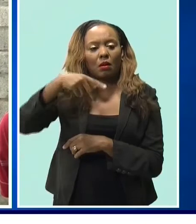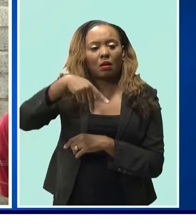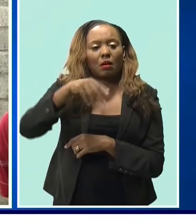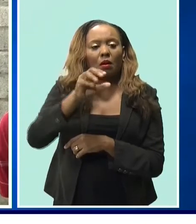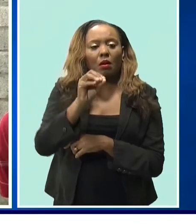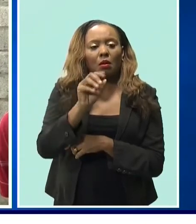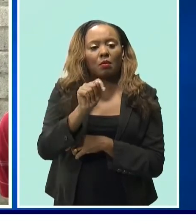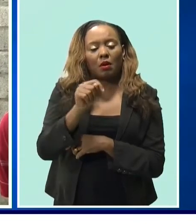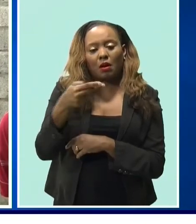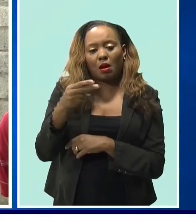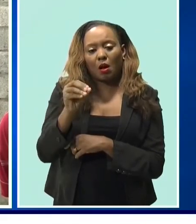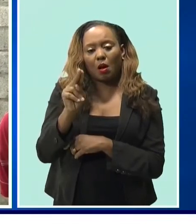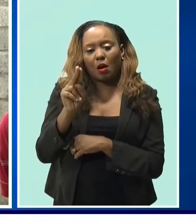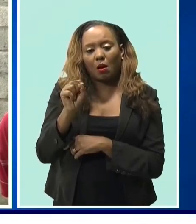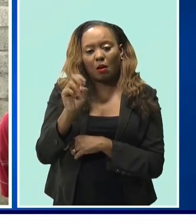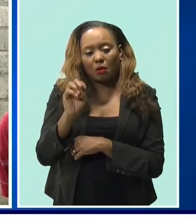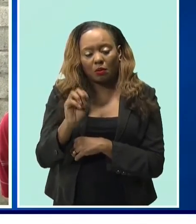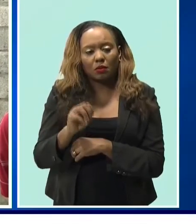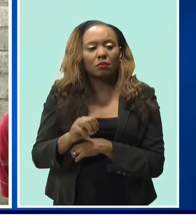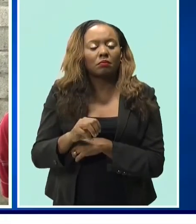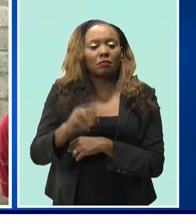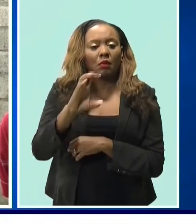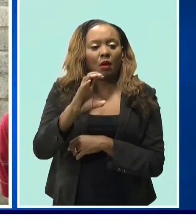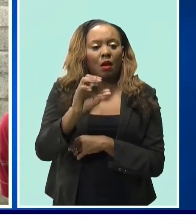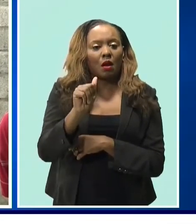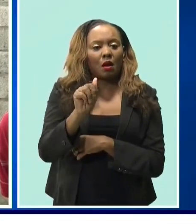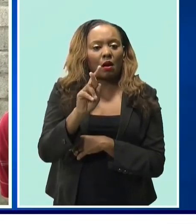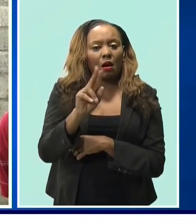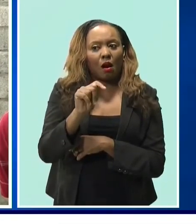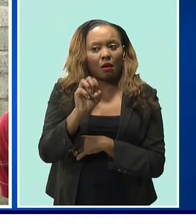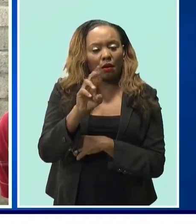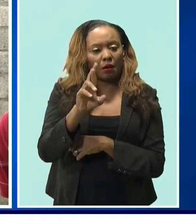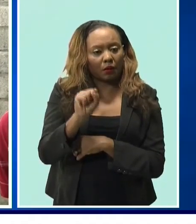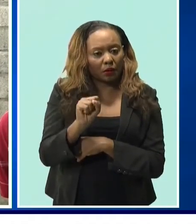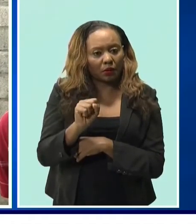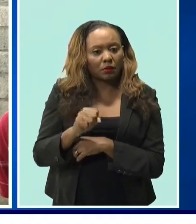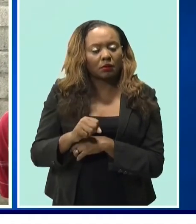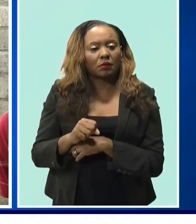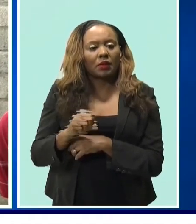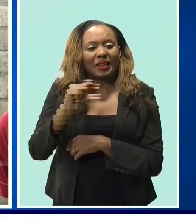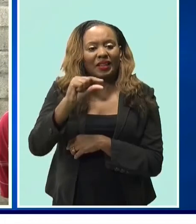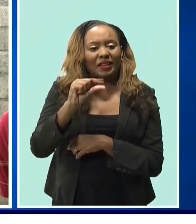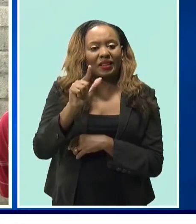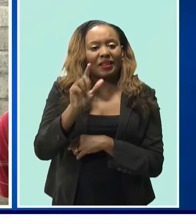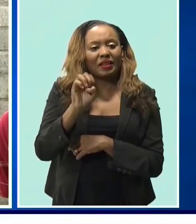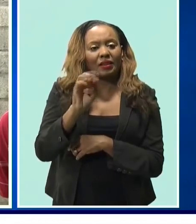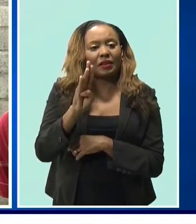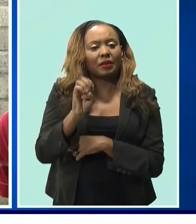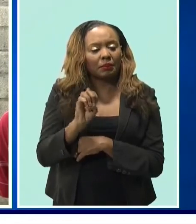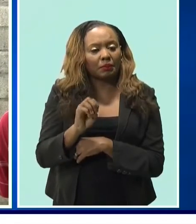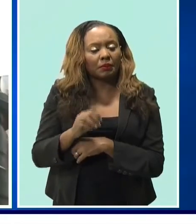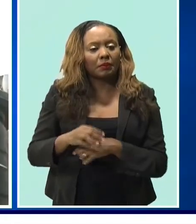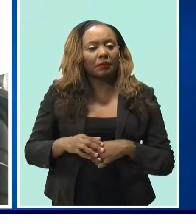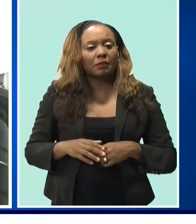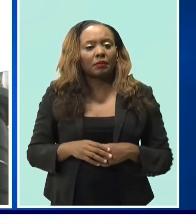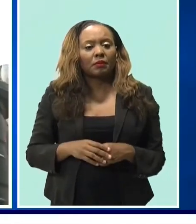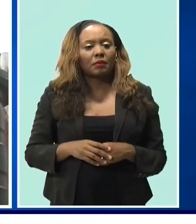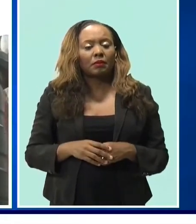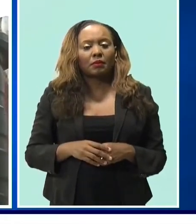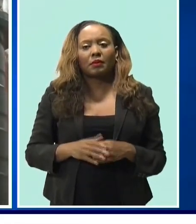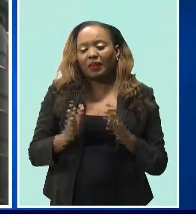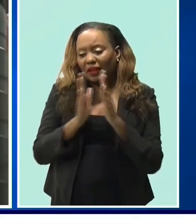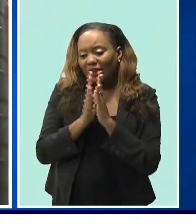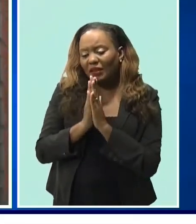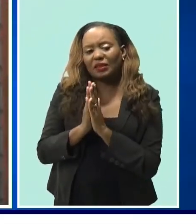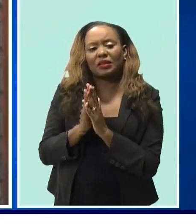have issues in Carters, we have issues in Glebe. The MP made a plea to the BWA to